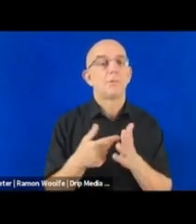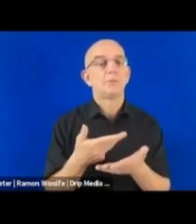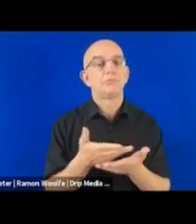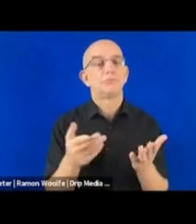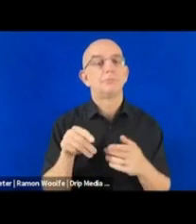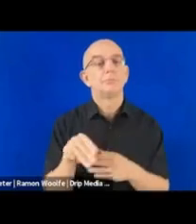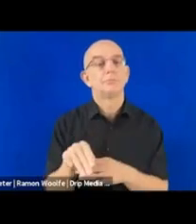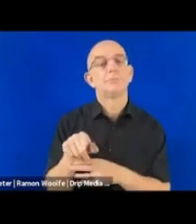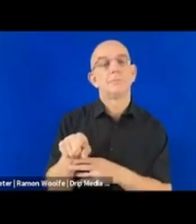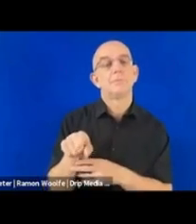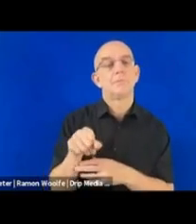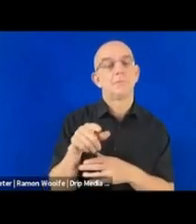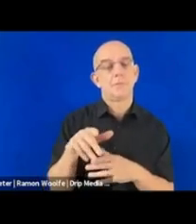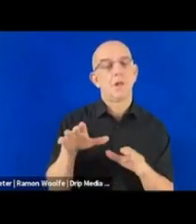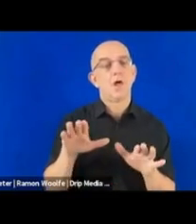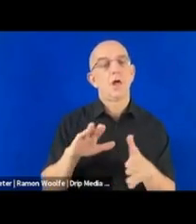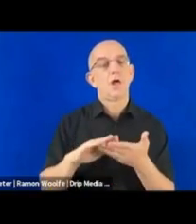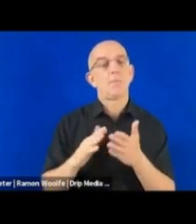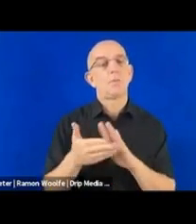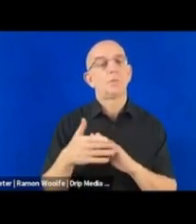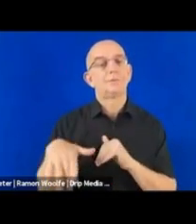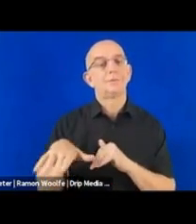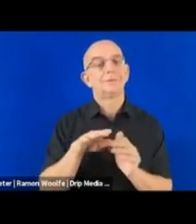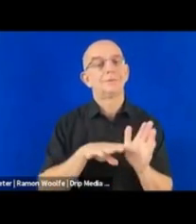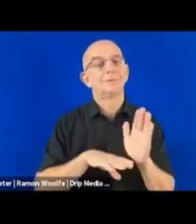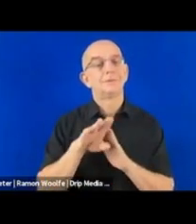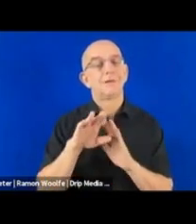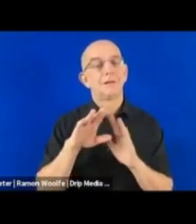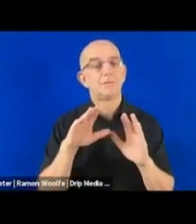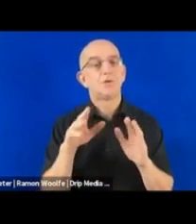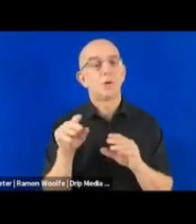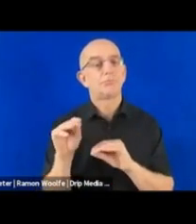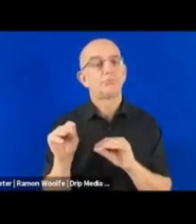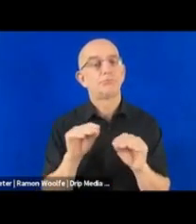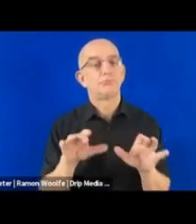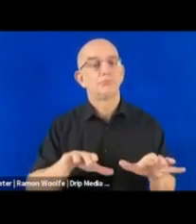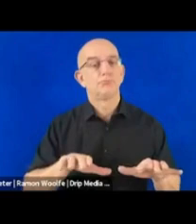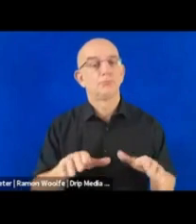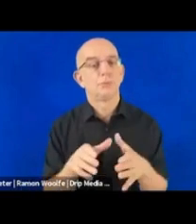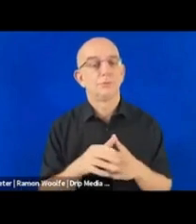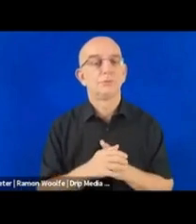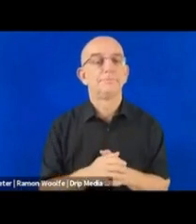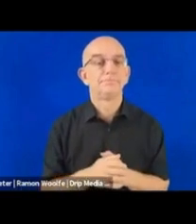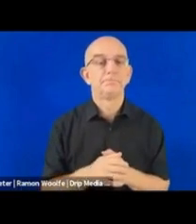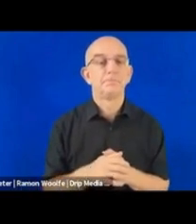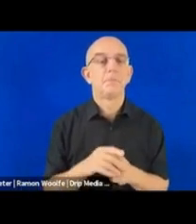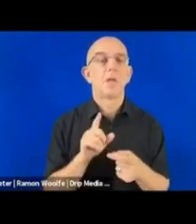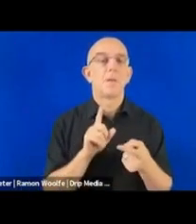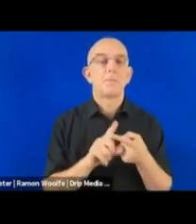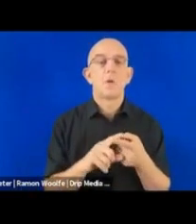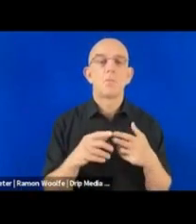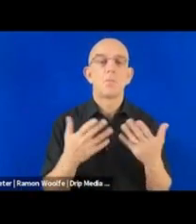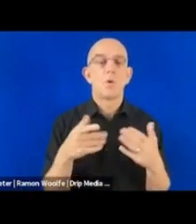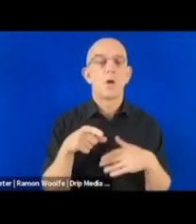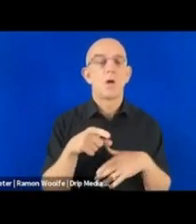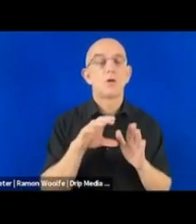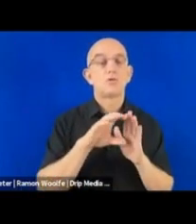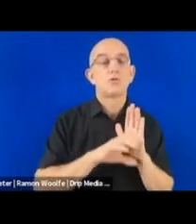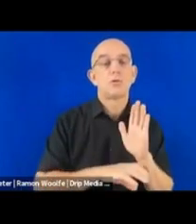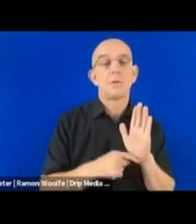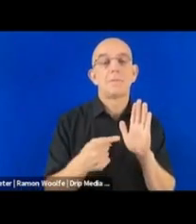incorporated into the drafting of the diploma curriculum. Number 4, we're saying we have